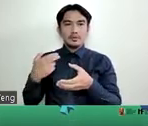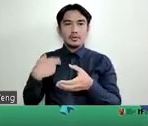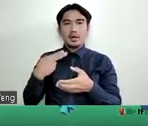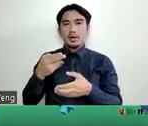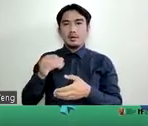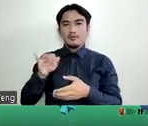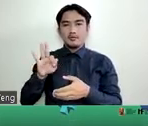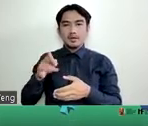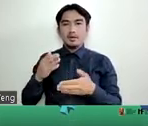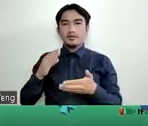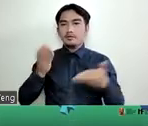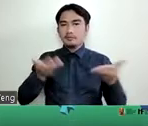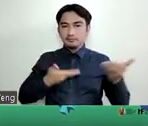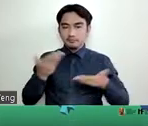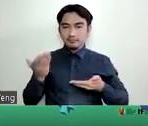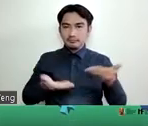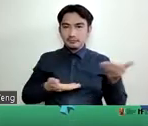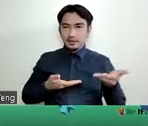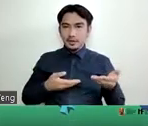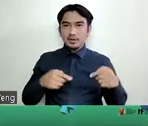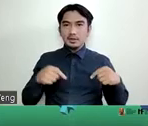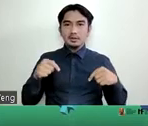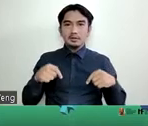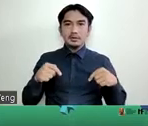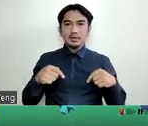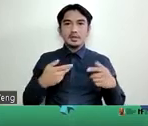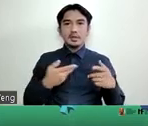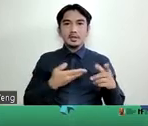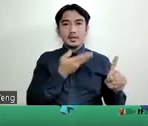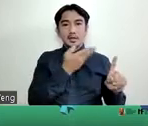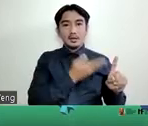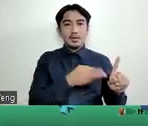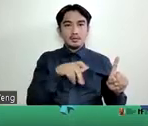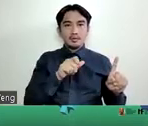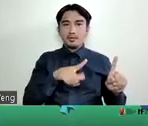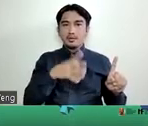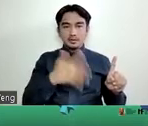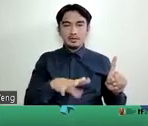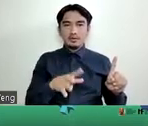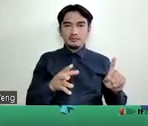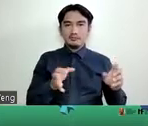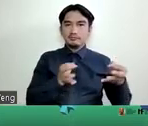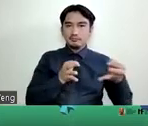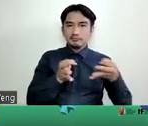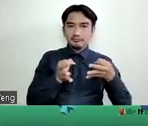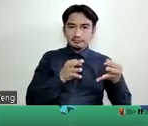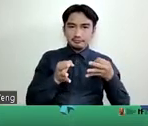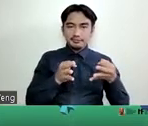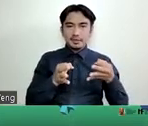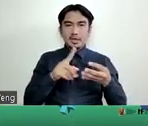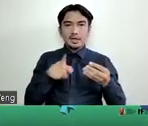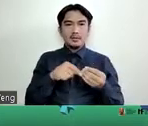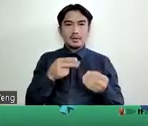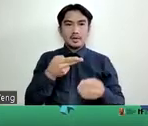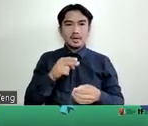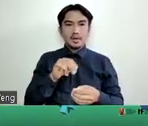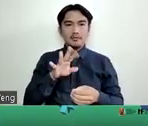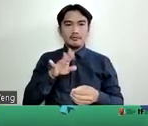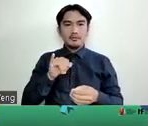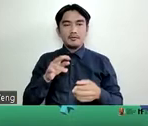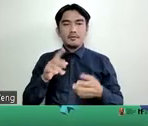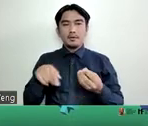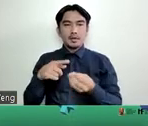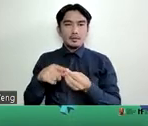SITalks. Basically, Sir Paul already introduced what HIFI is all about. Actually, our main topic